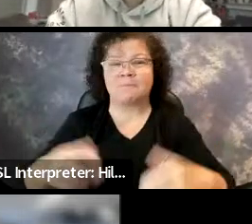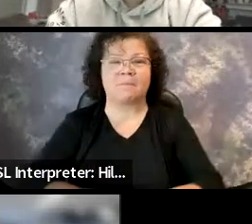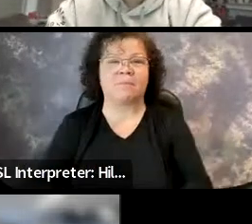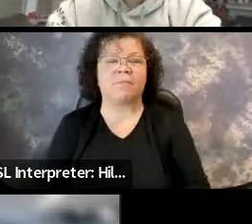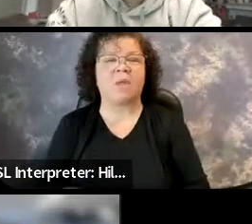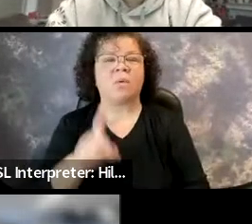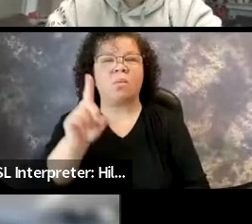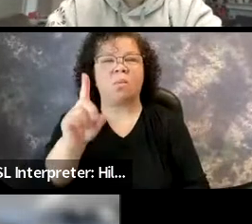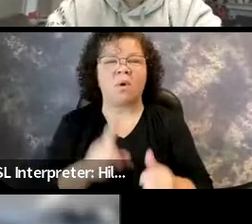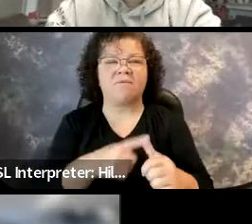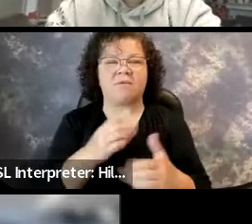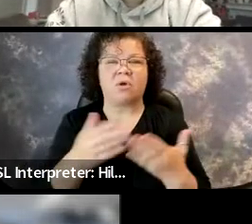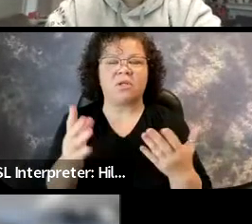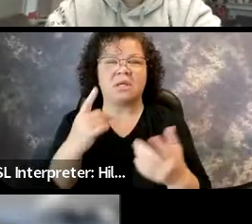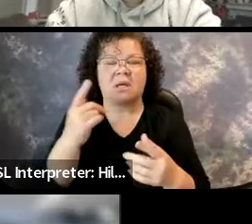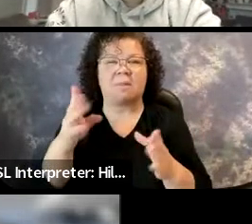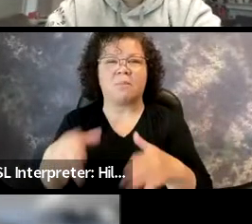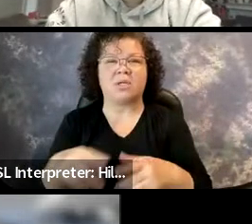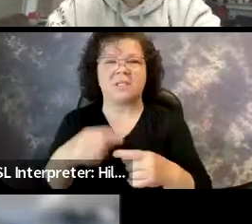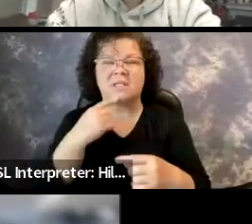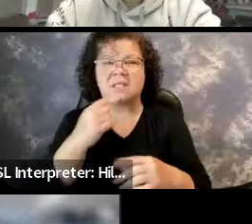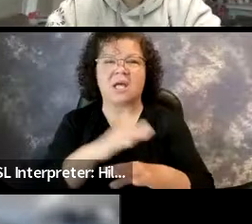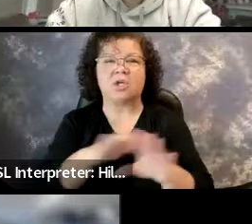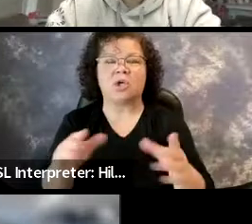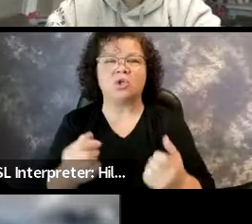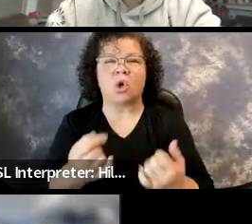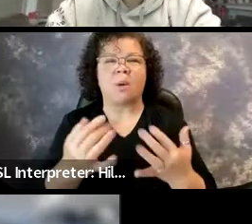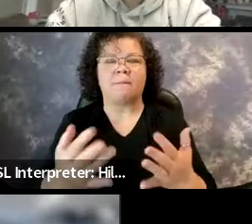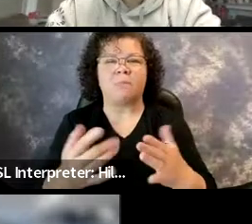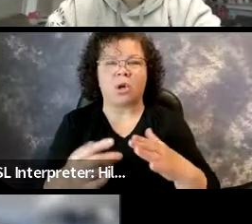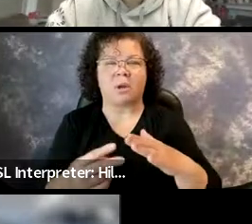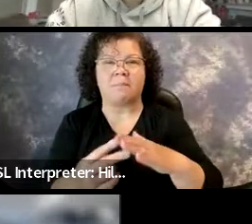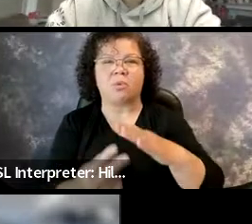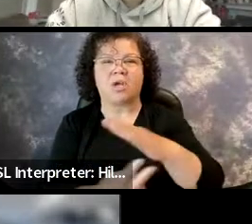things somebody said to me when I moved here was, don't burn bridges in Bridgetown.